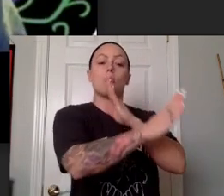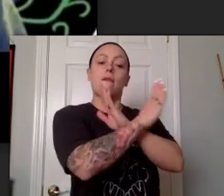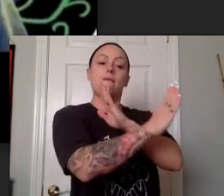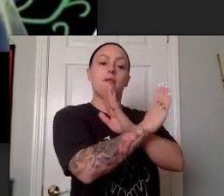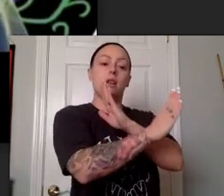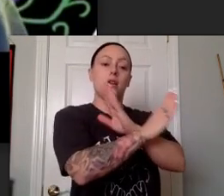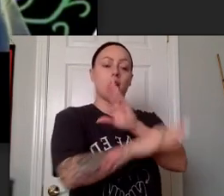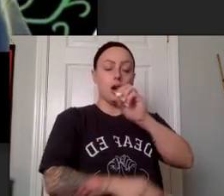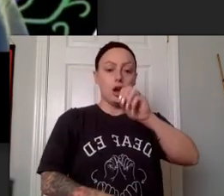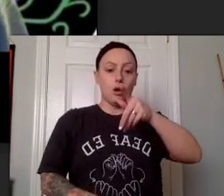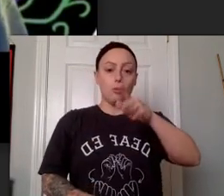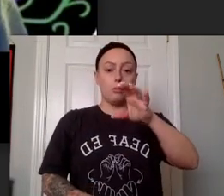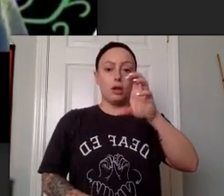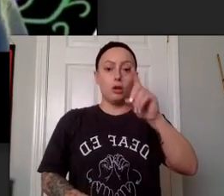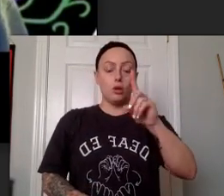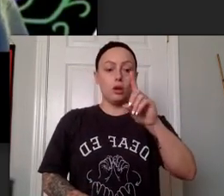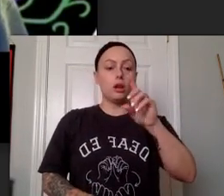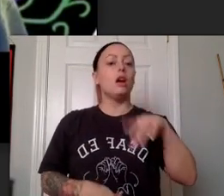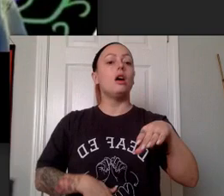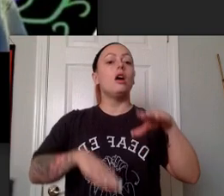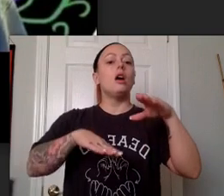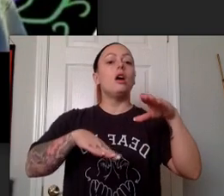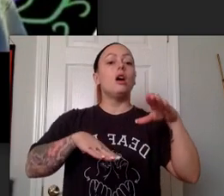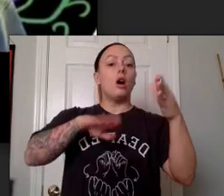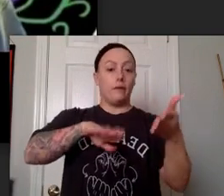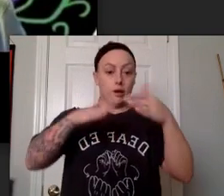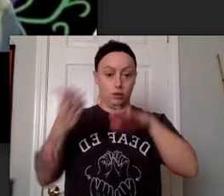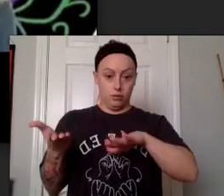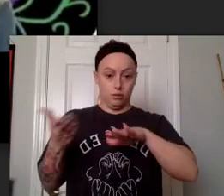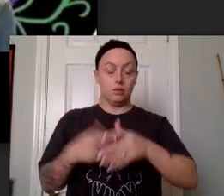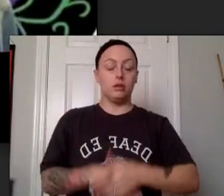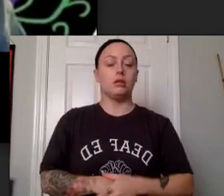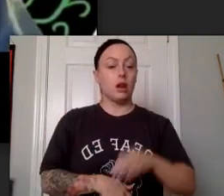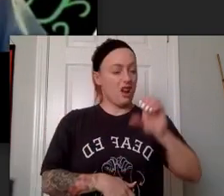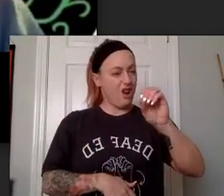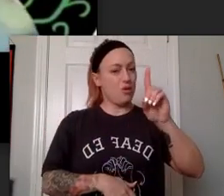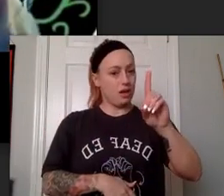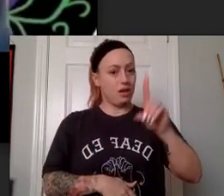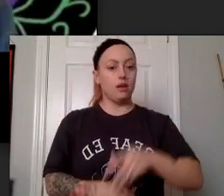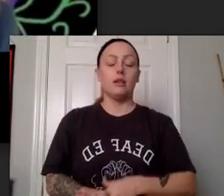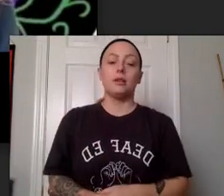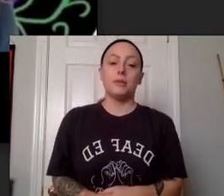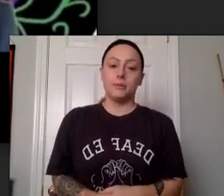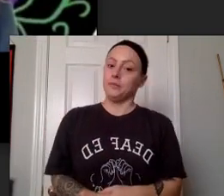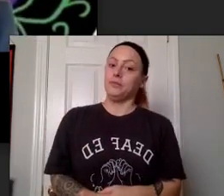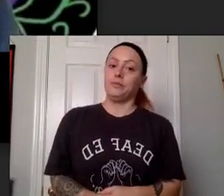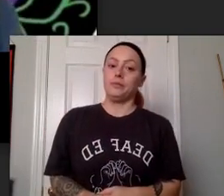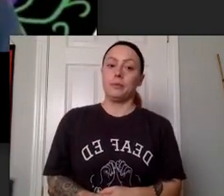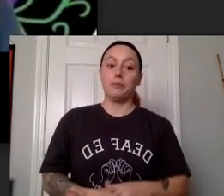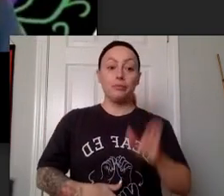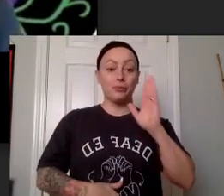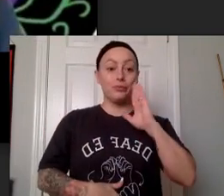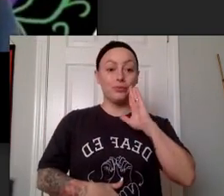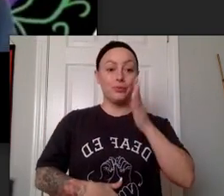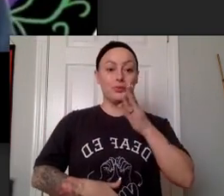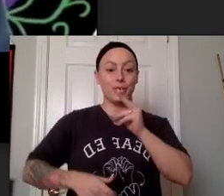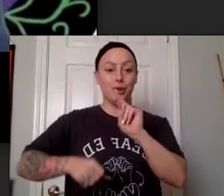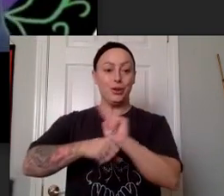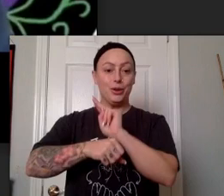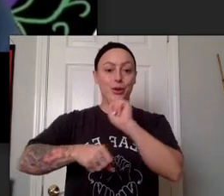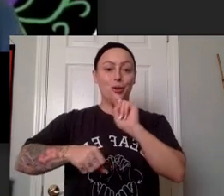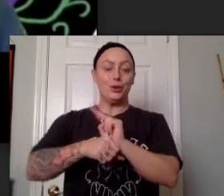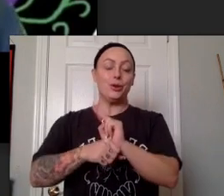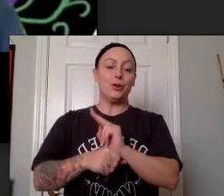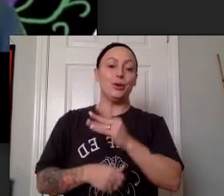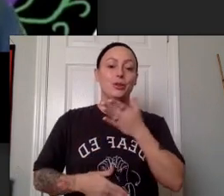opioid overdoses. And the slides I will be using today are what we also utilize in our regular First Friday training. So we